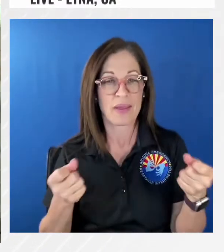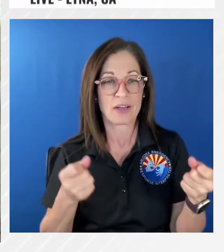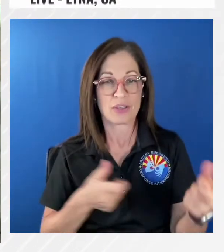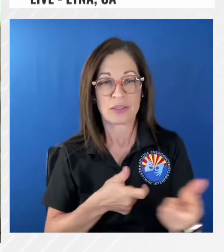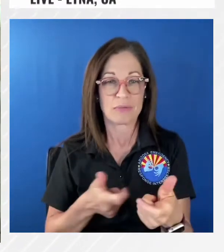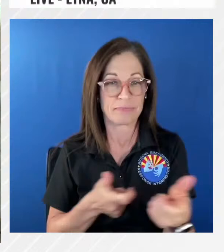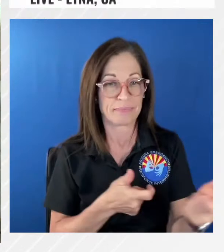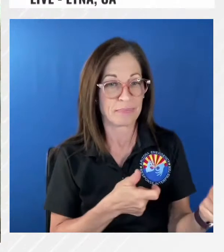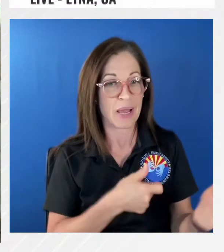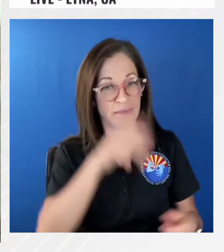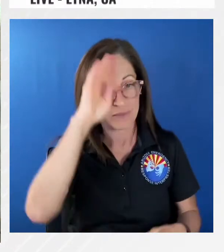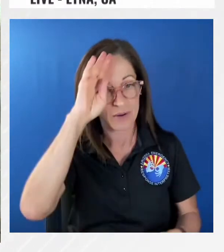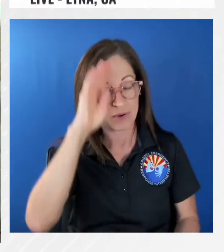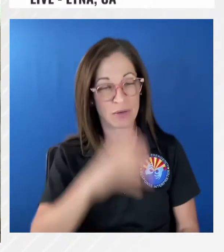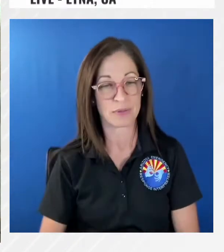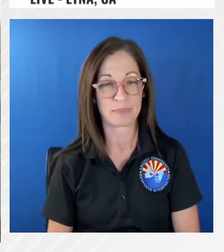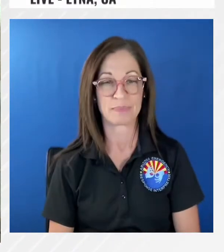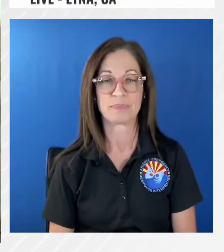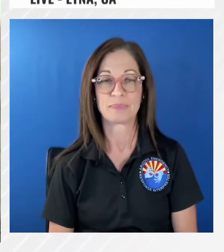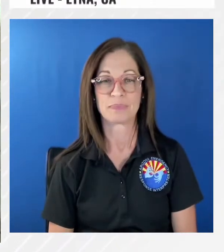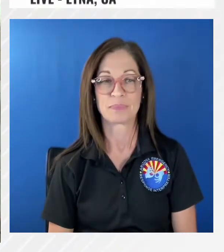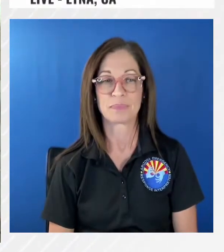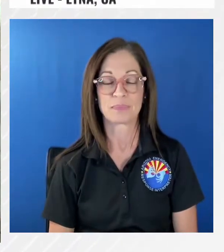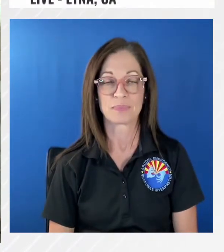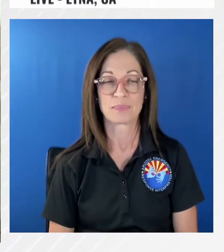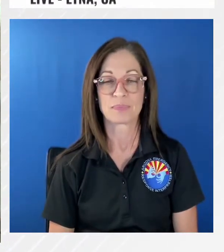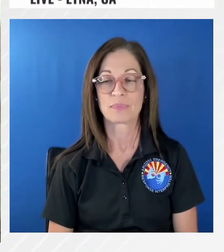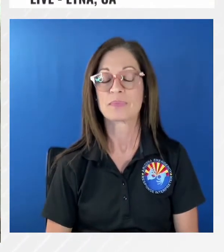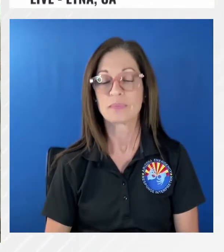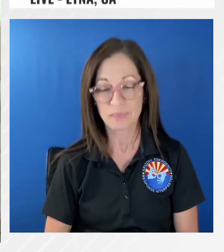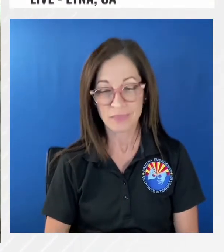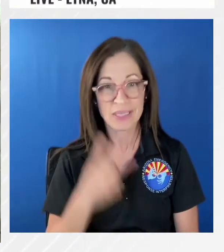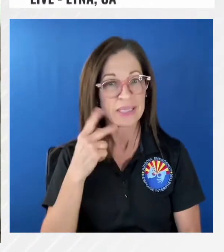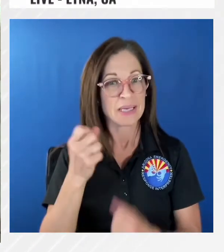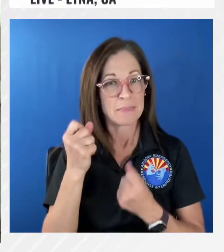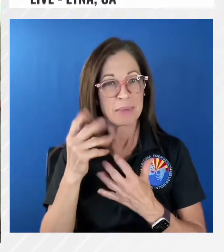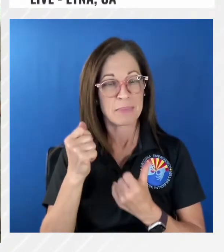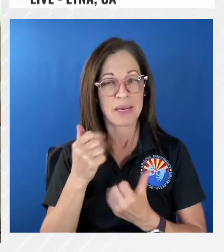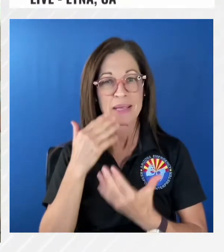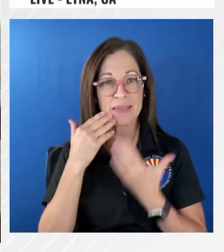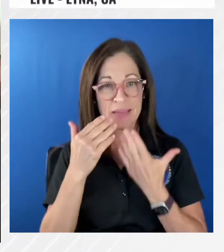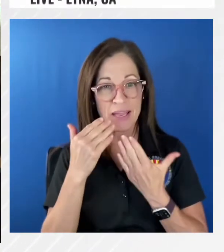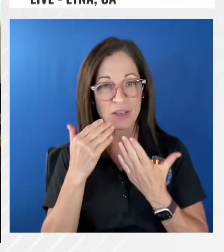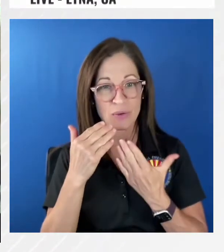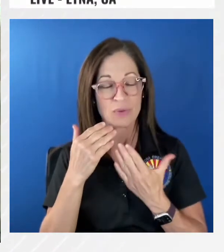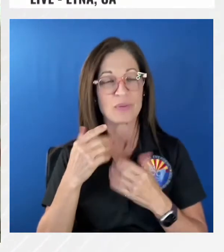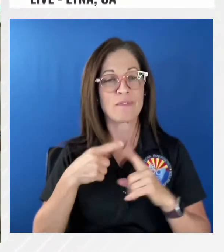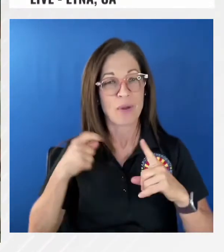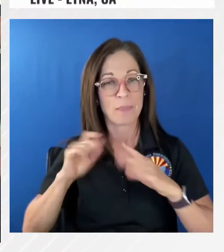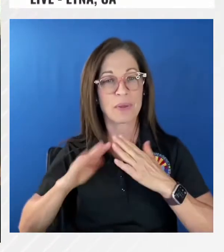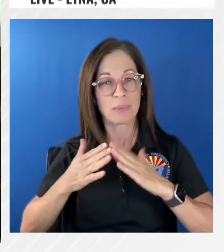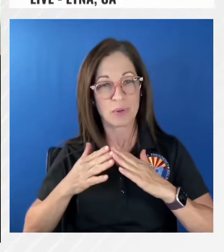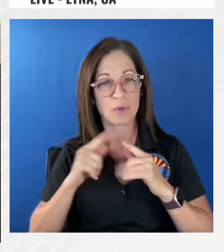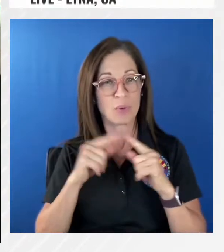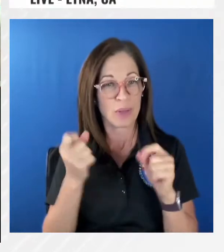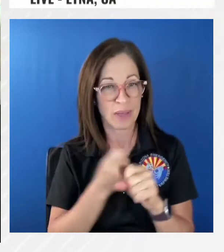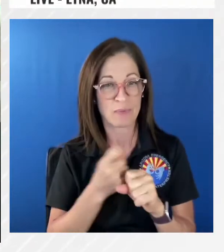All right. Let me see here. There's a lot of thank yous on behalf of the community to all of you guys.